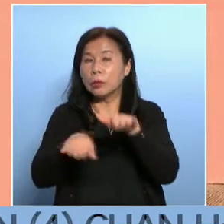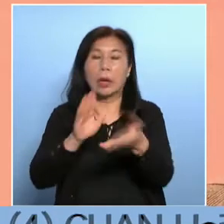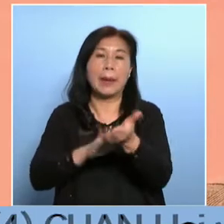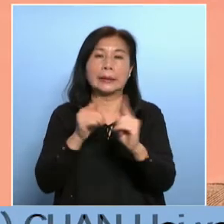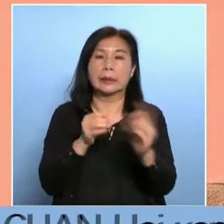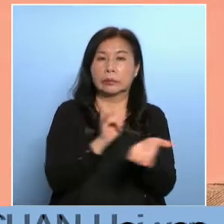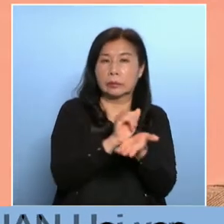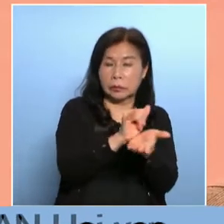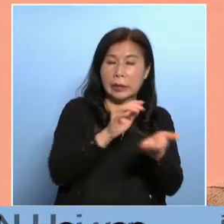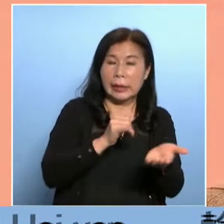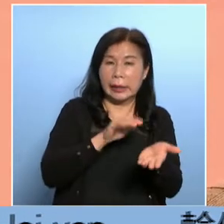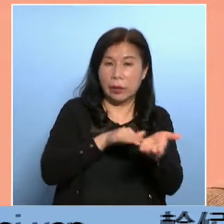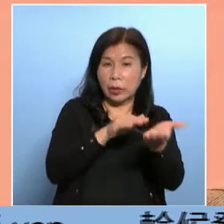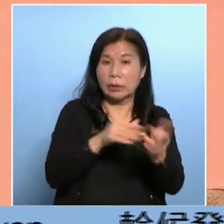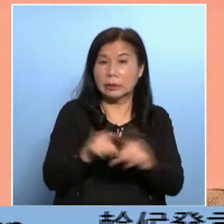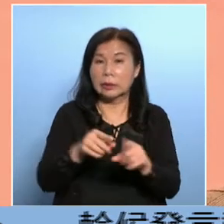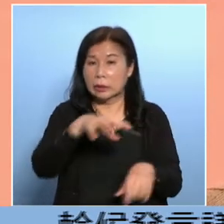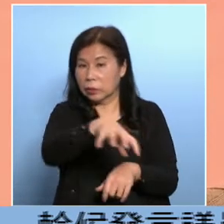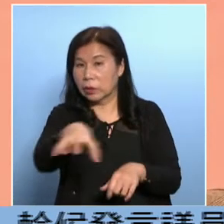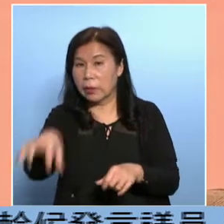mild cases to seek consultation.